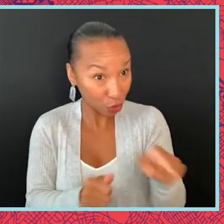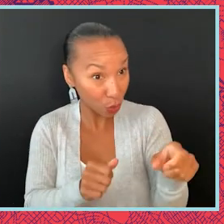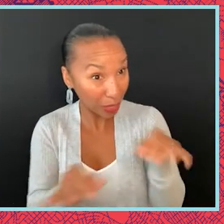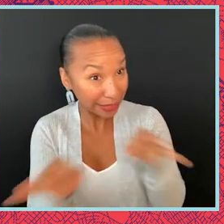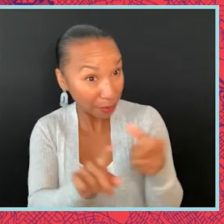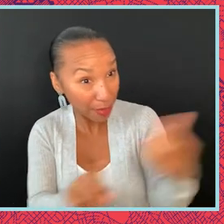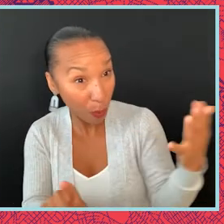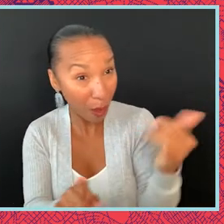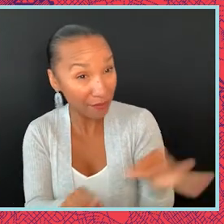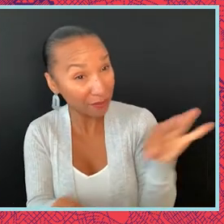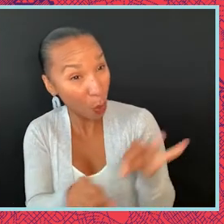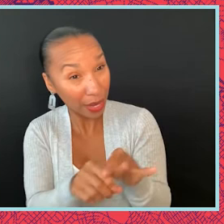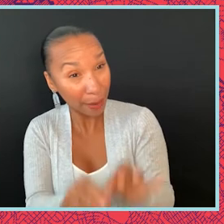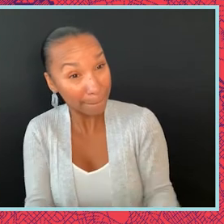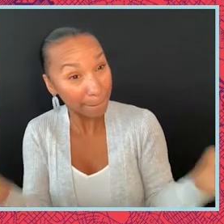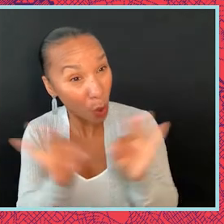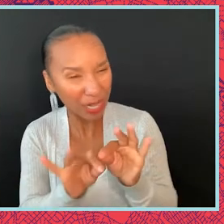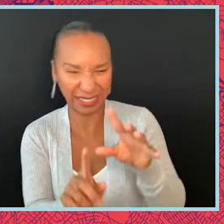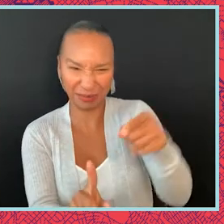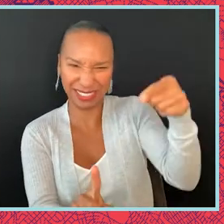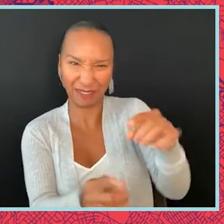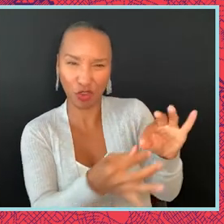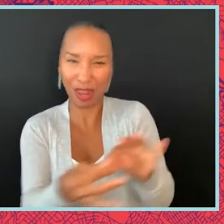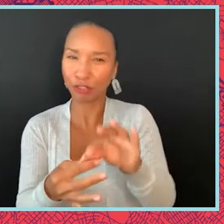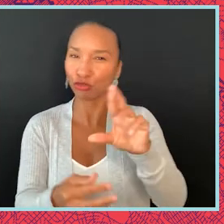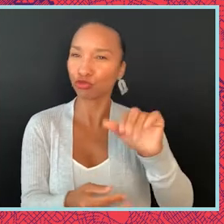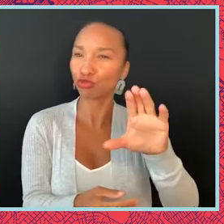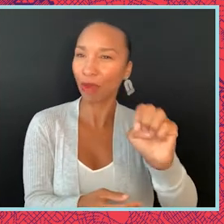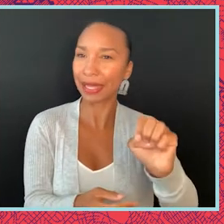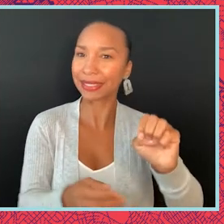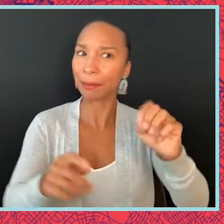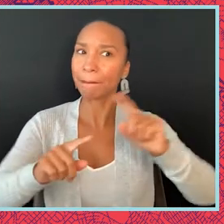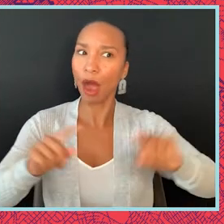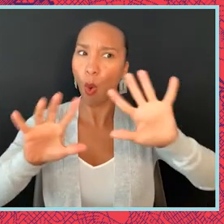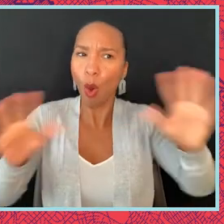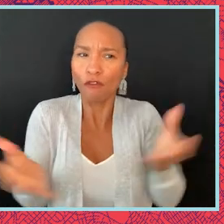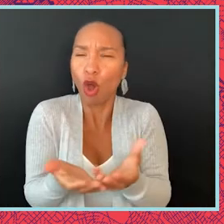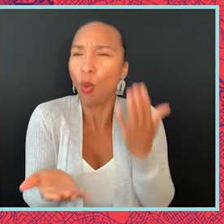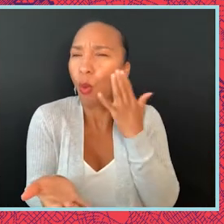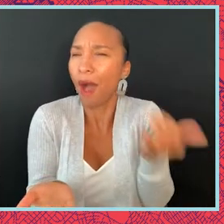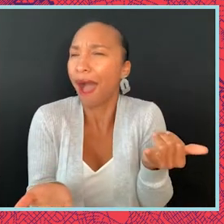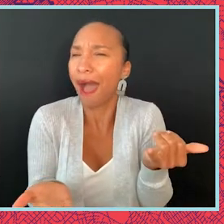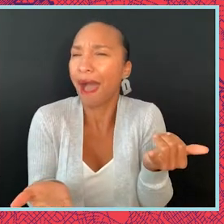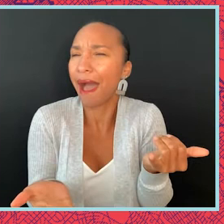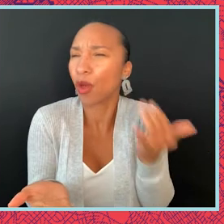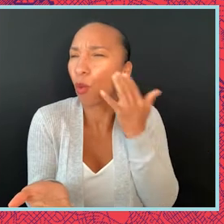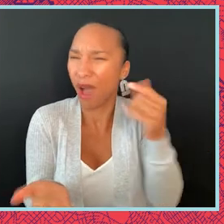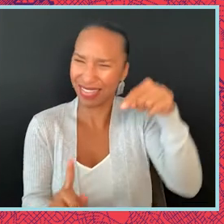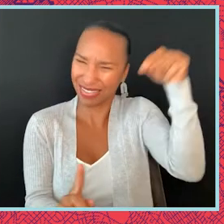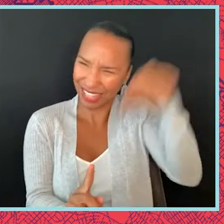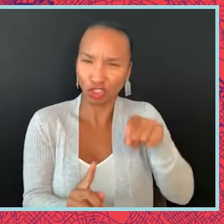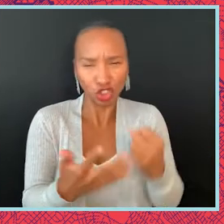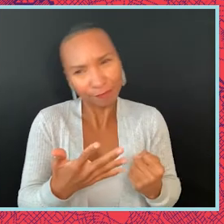explain why voting is so important, particularly in the context of race, but overall, and why we should have this